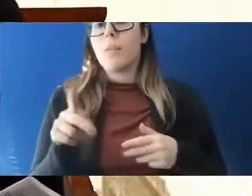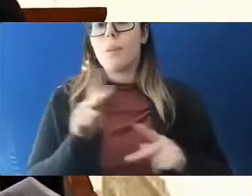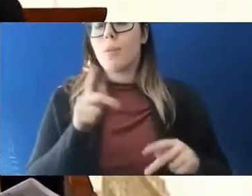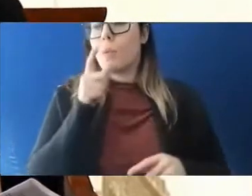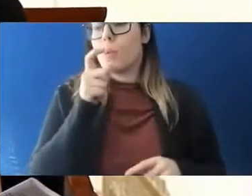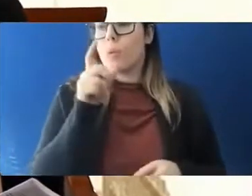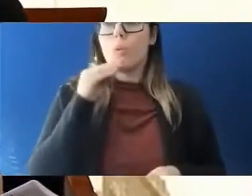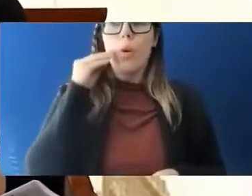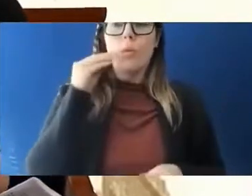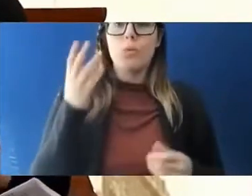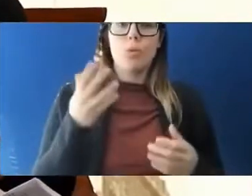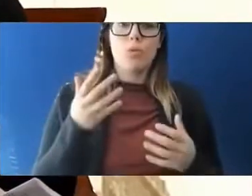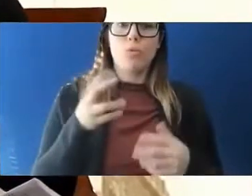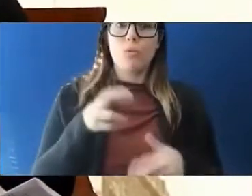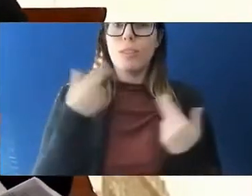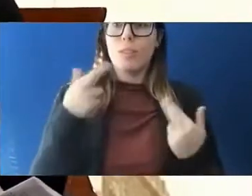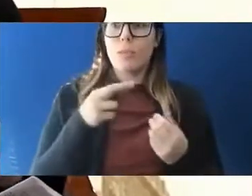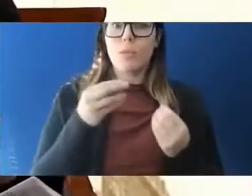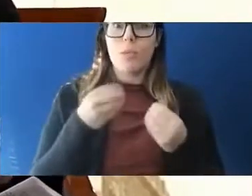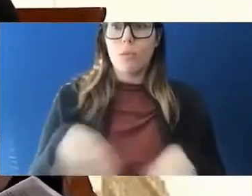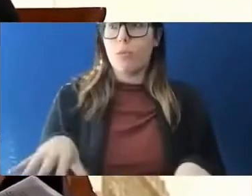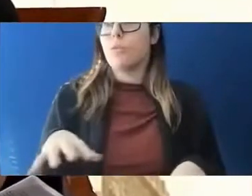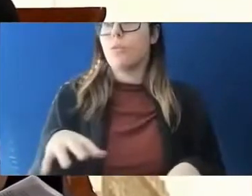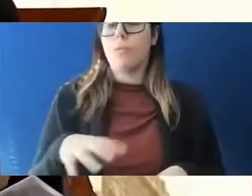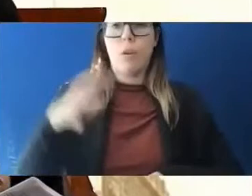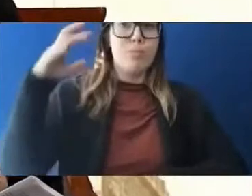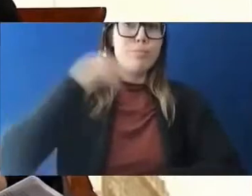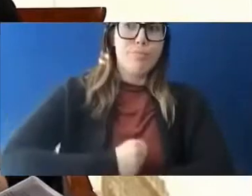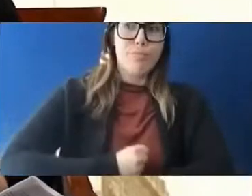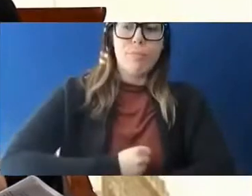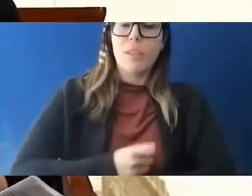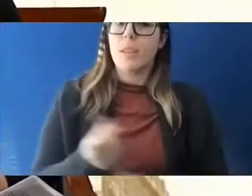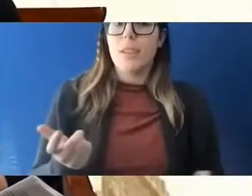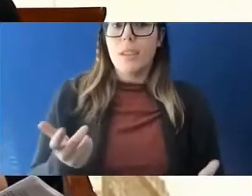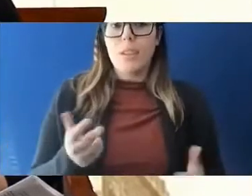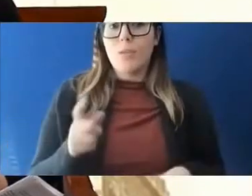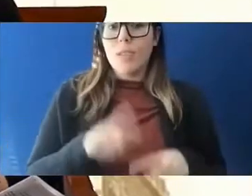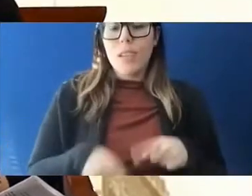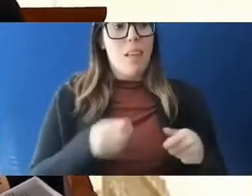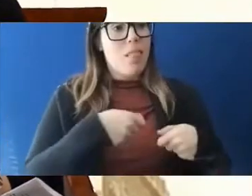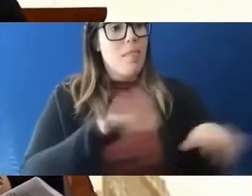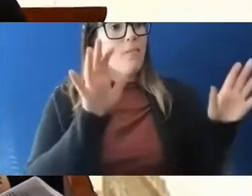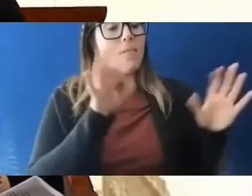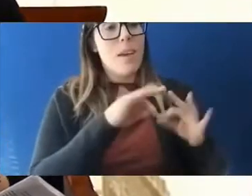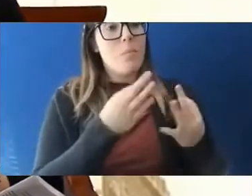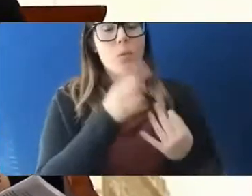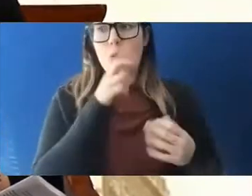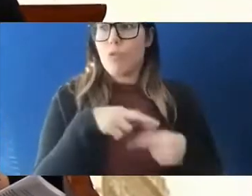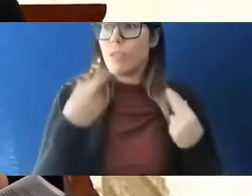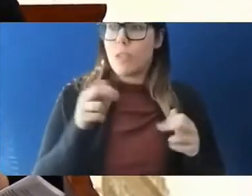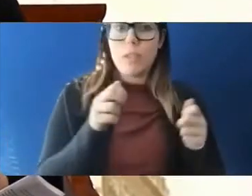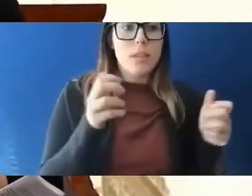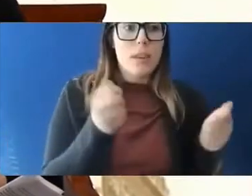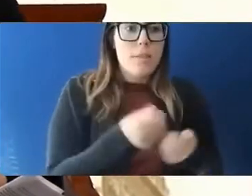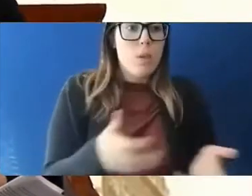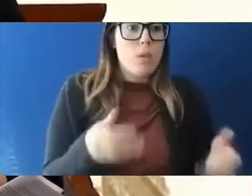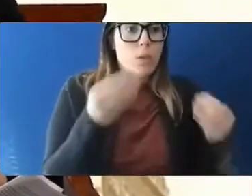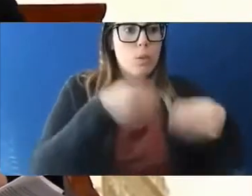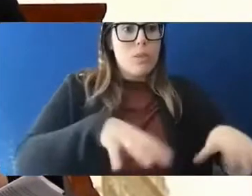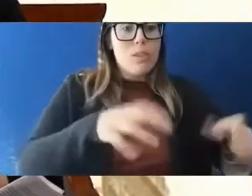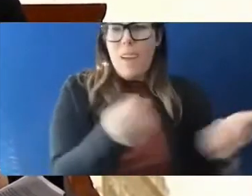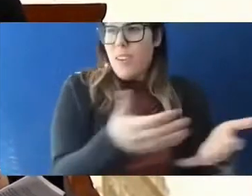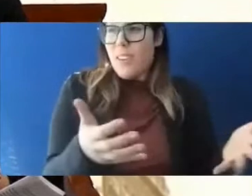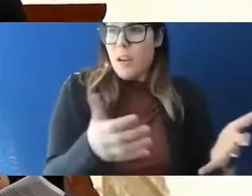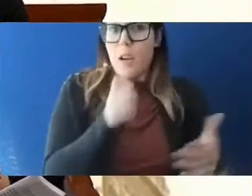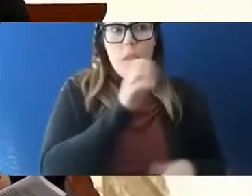foreclosure. You simply cannot walk away from families who are at risk of losing everything through no fault of their